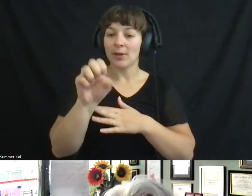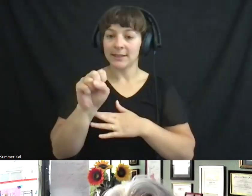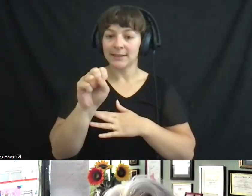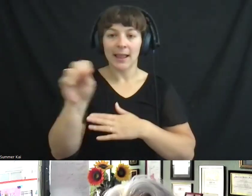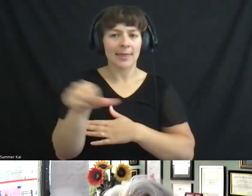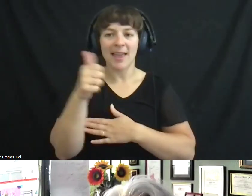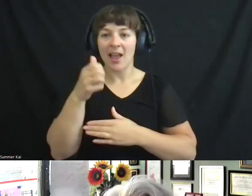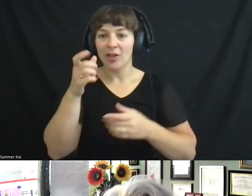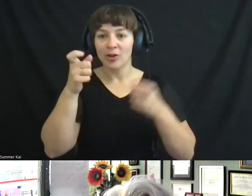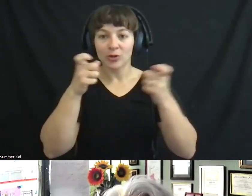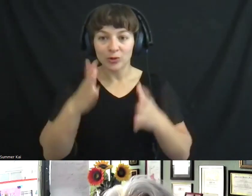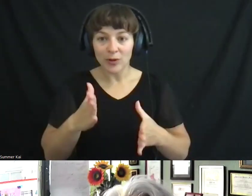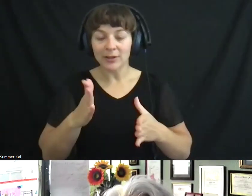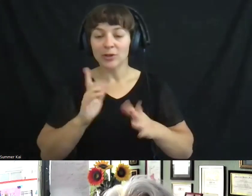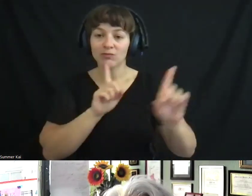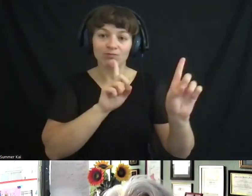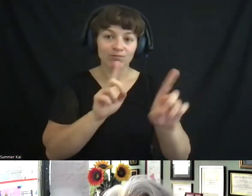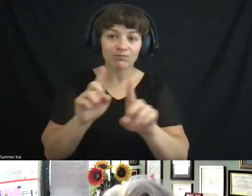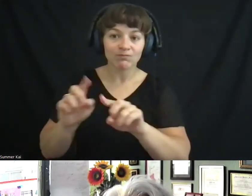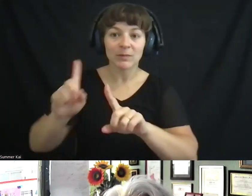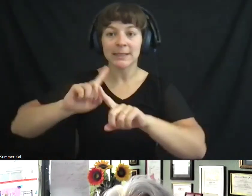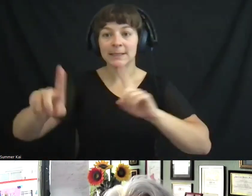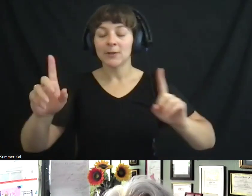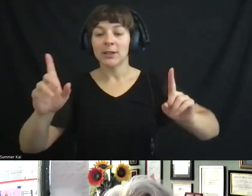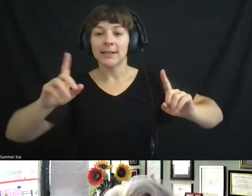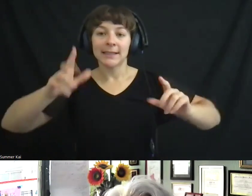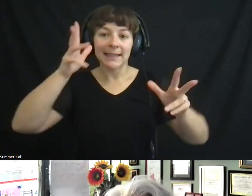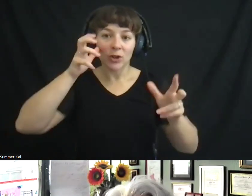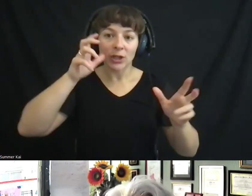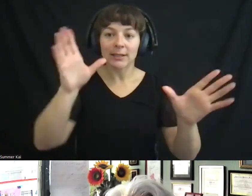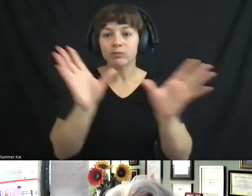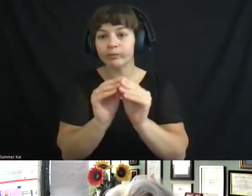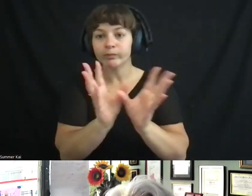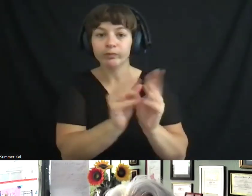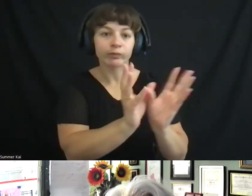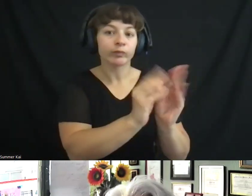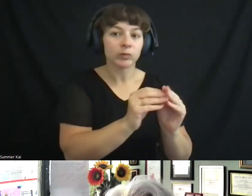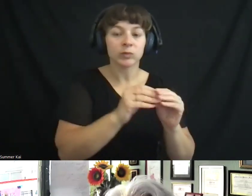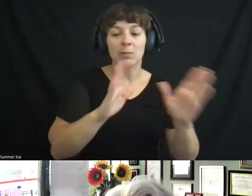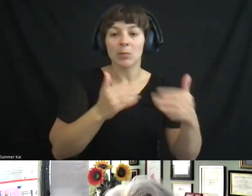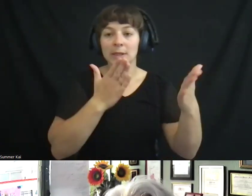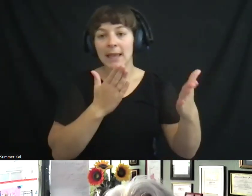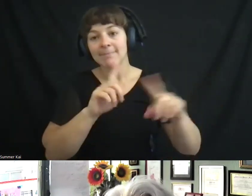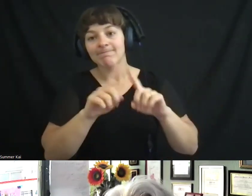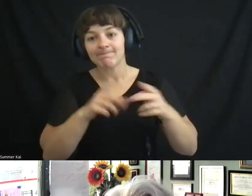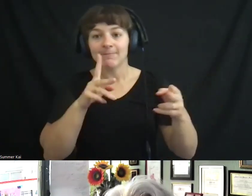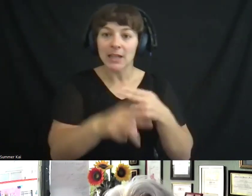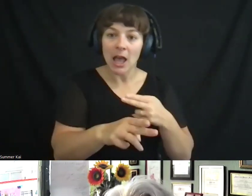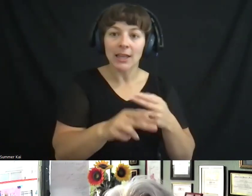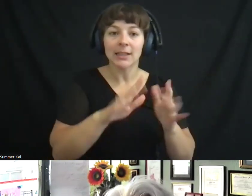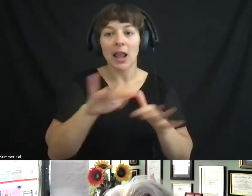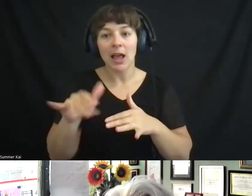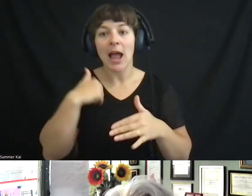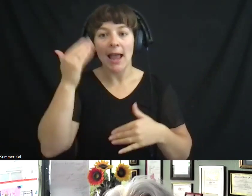been having to appear in these hearings and present cuts and things that I know in their heart of hearts